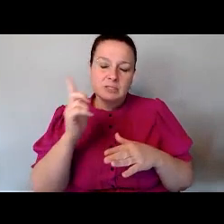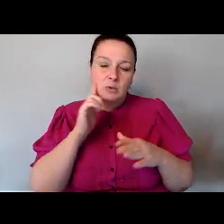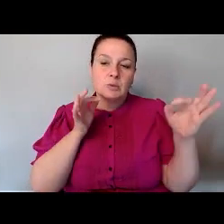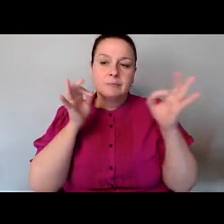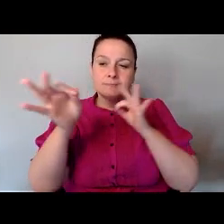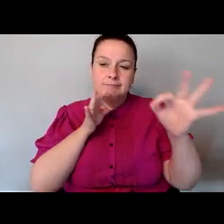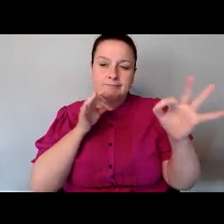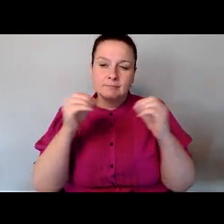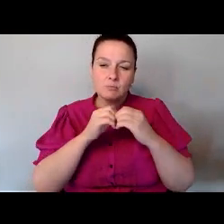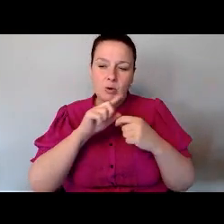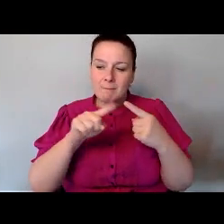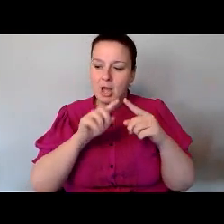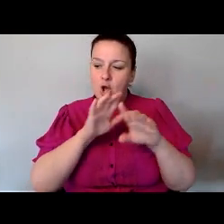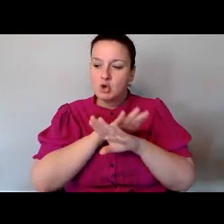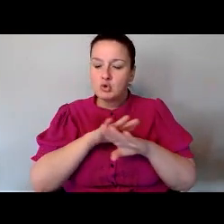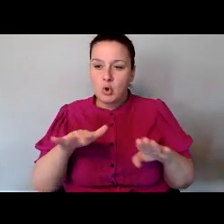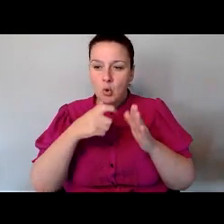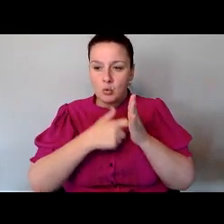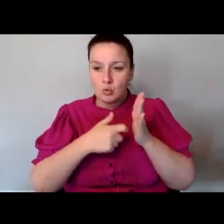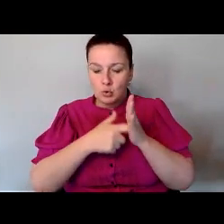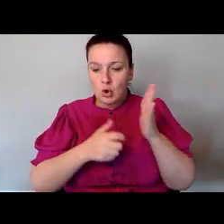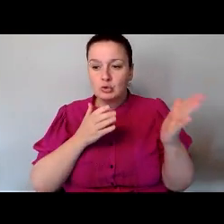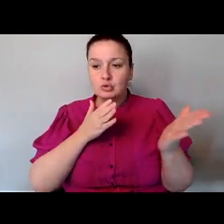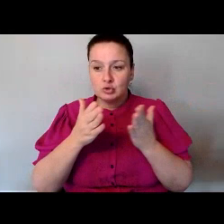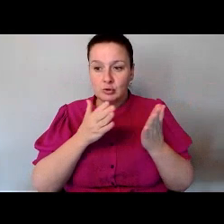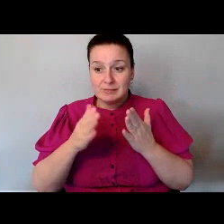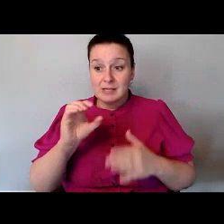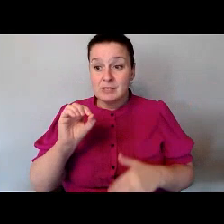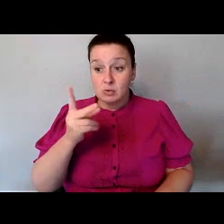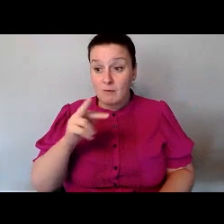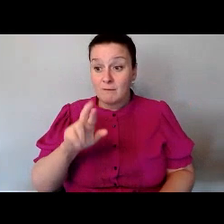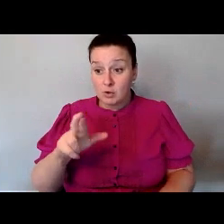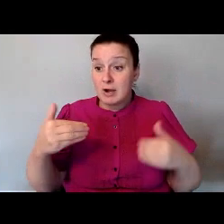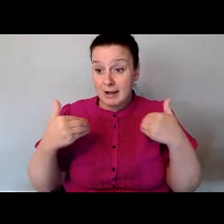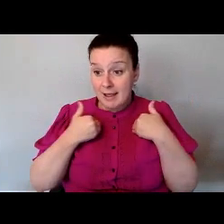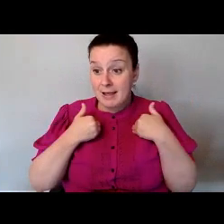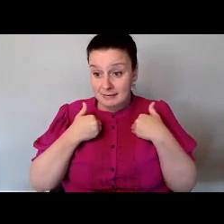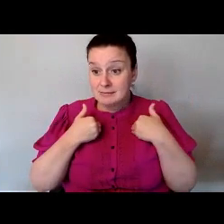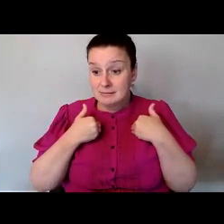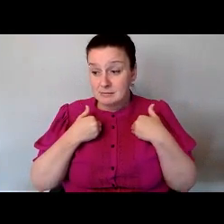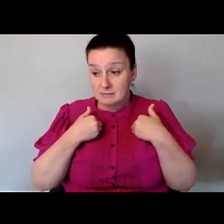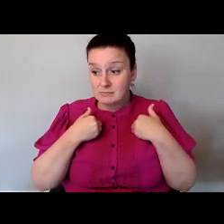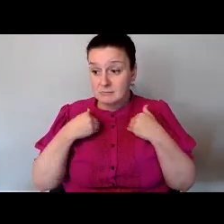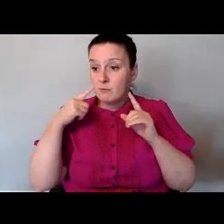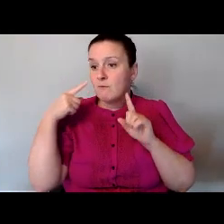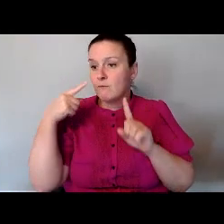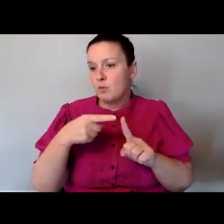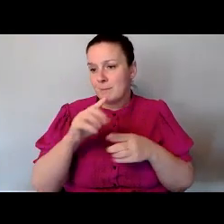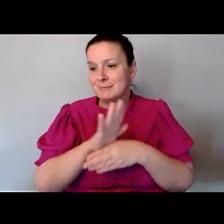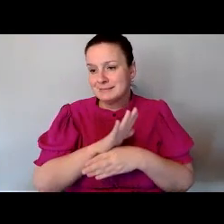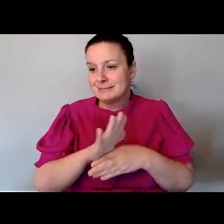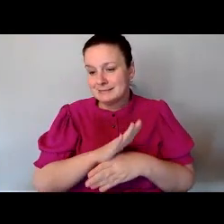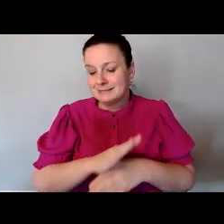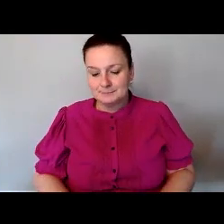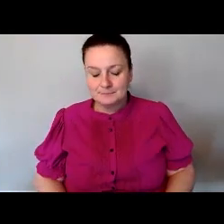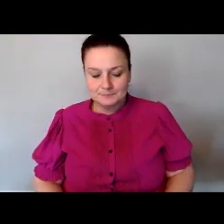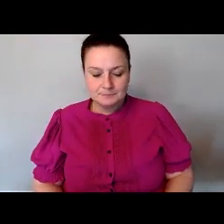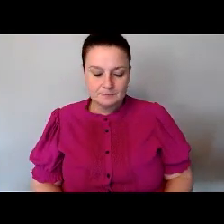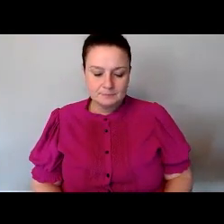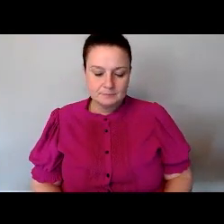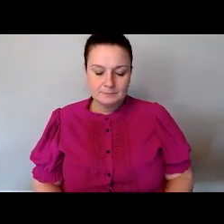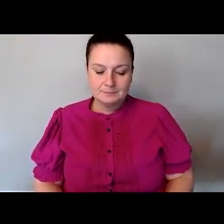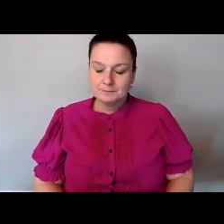the no-cost services that OVR has for businesses. I'm going to